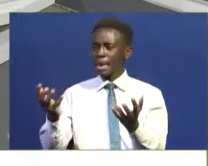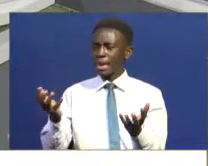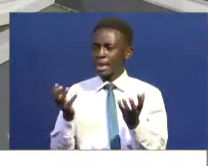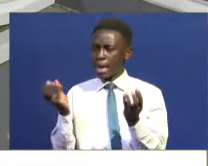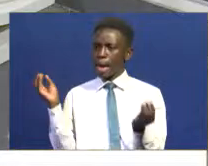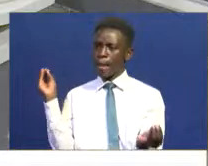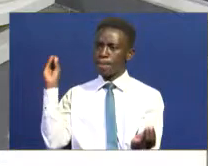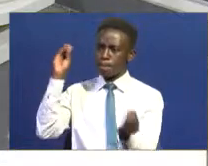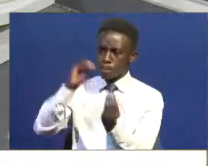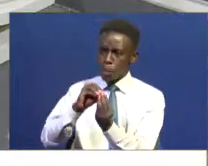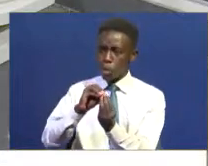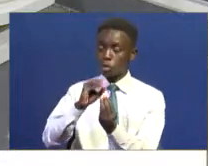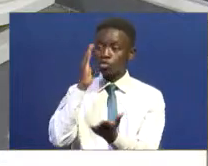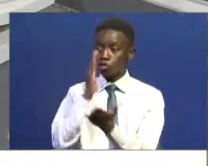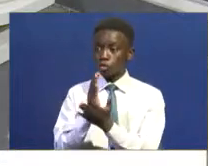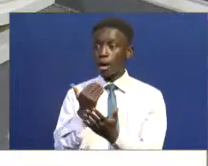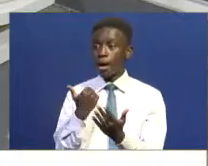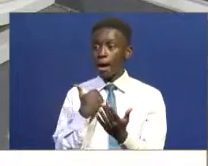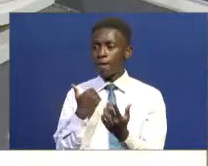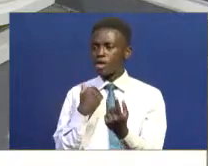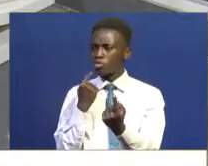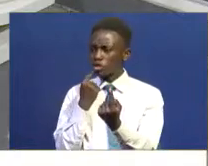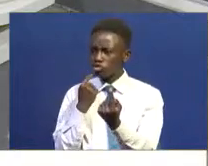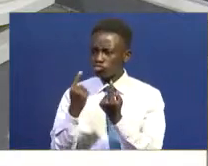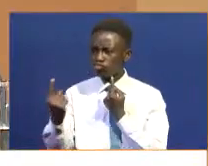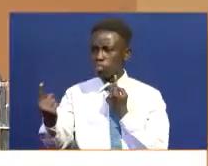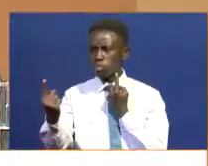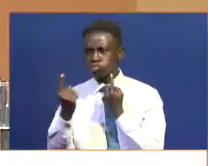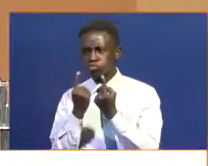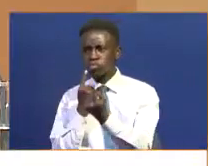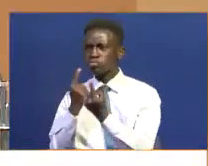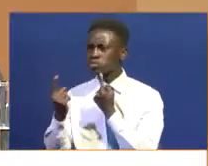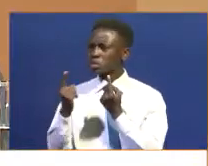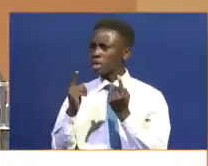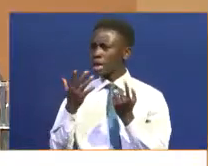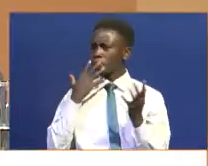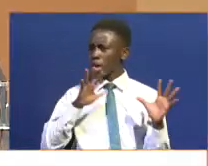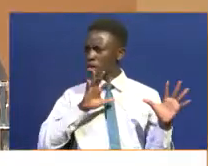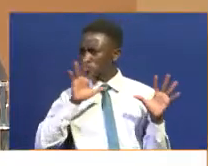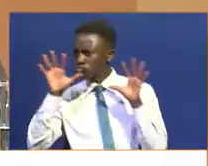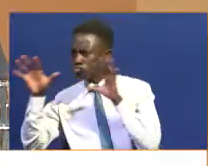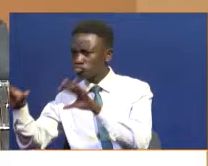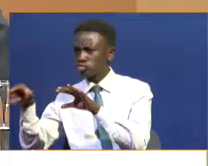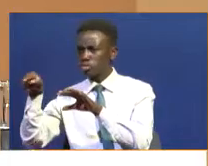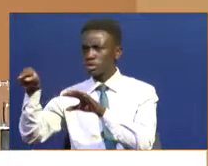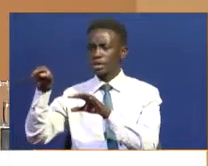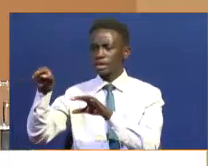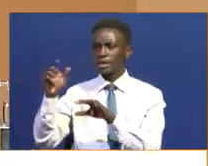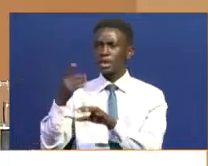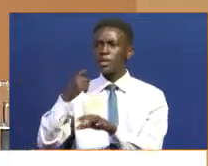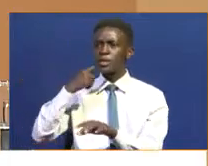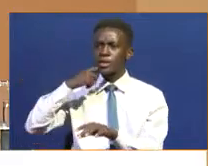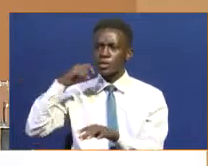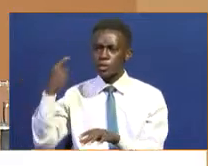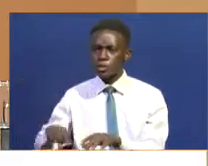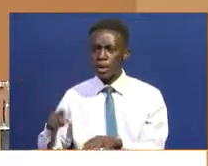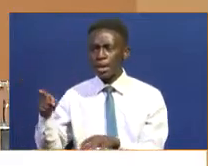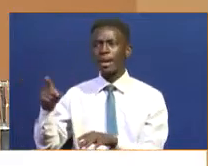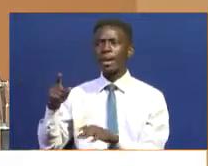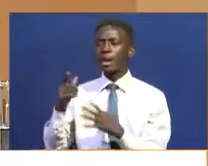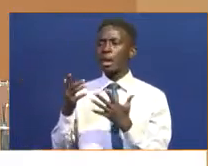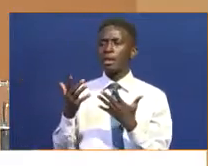talk, in fact, to host the COP in Ukraine. You know, some decisions are held, are